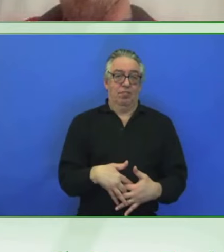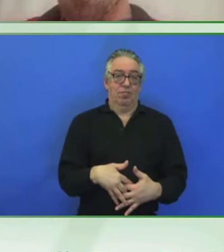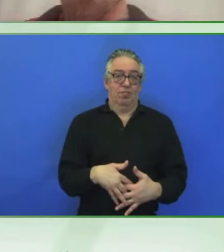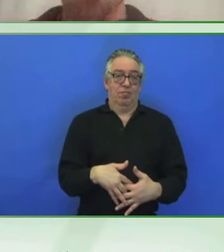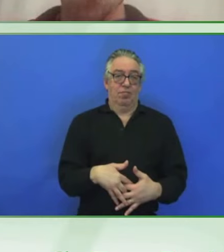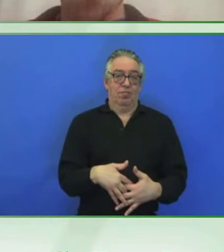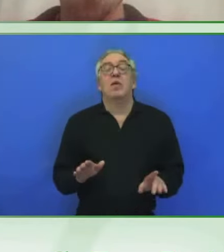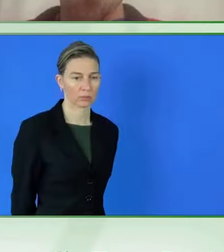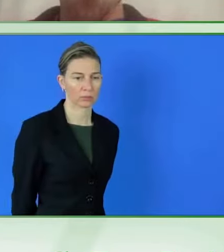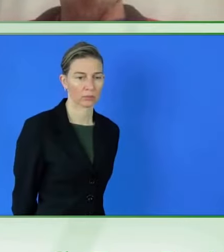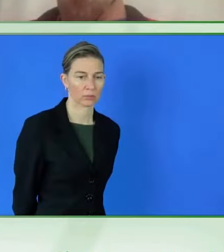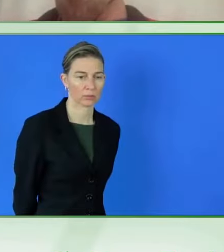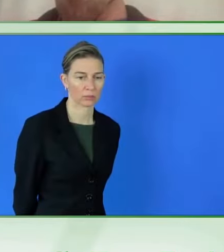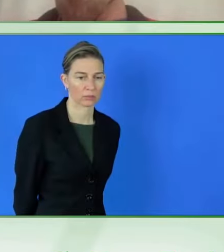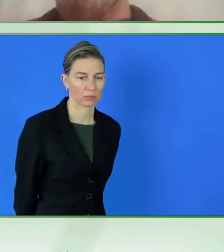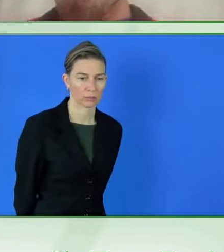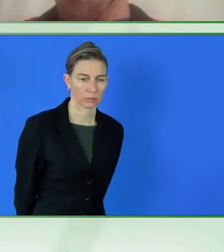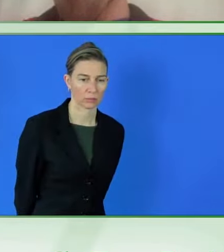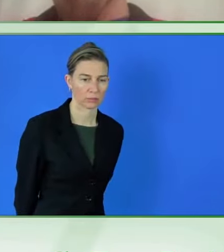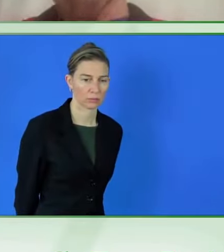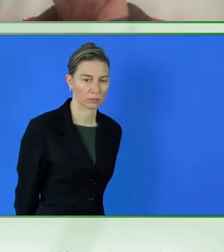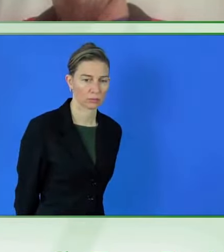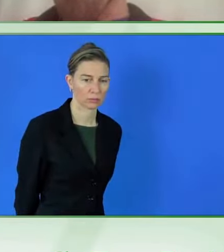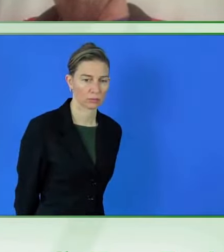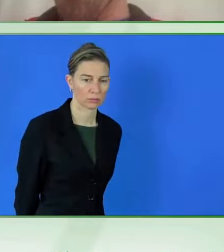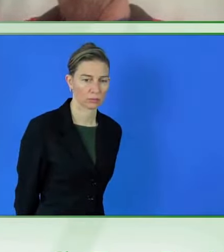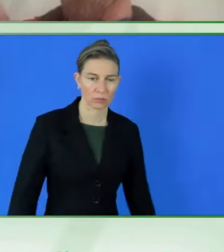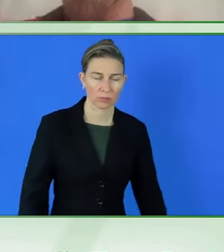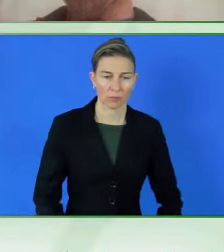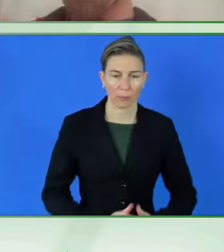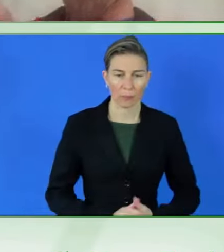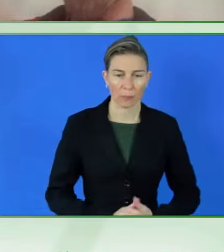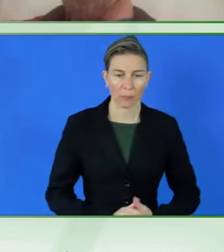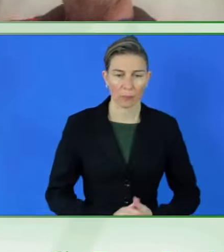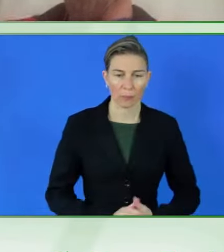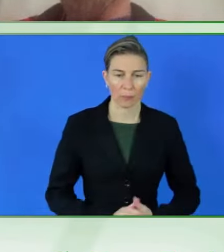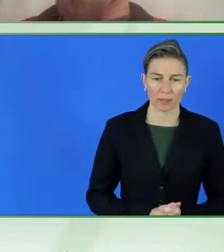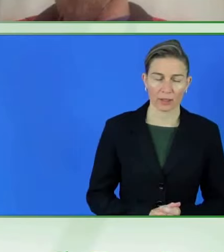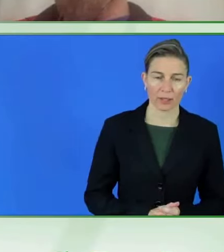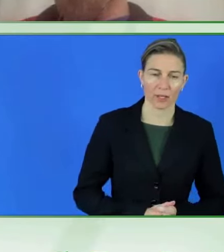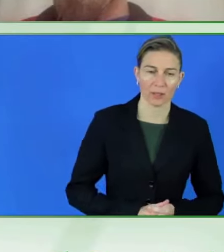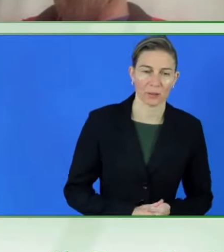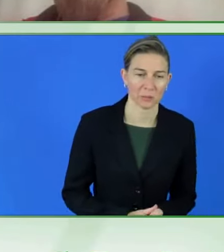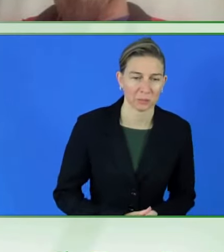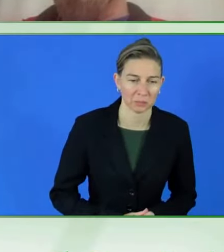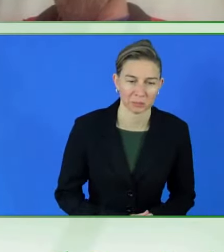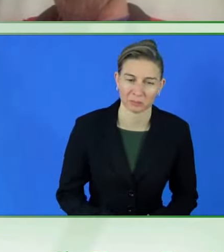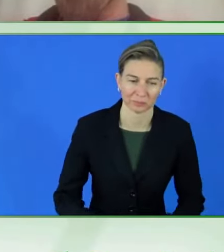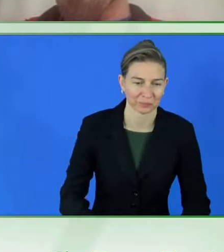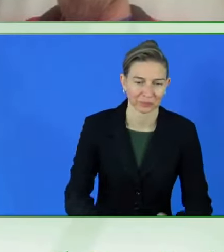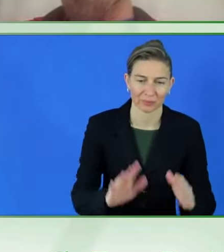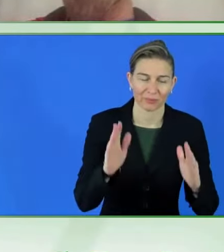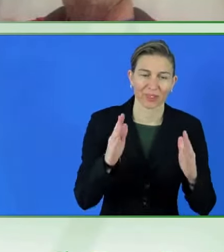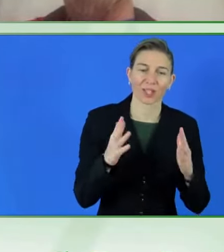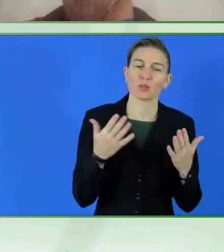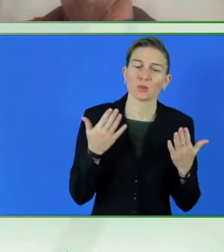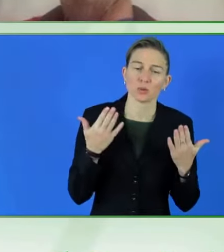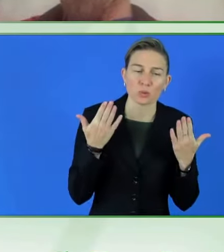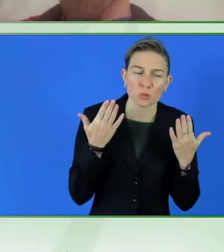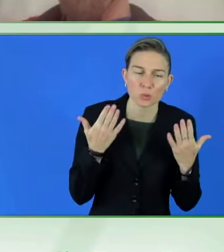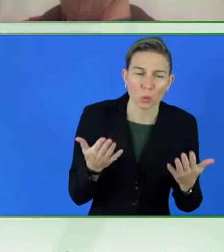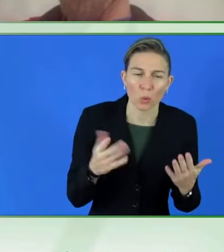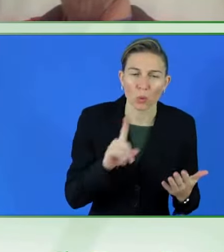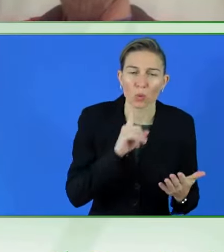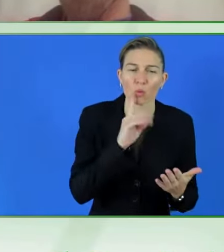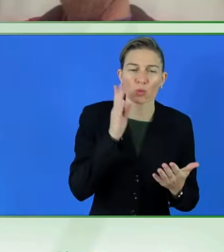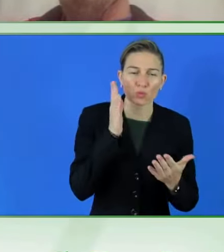bodyguard. But really we should be looking at having just the driver, and so people are able to load independently. Now,